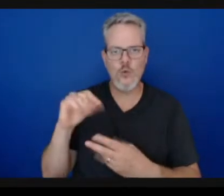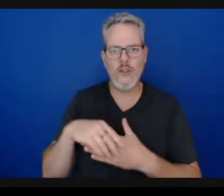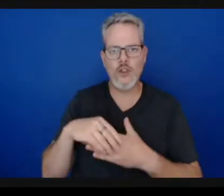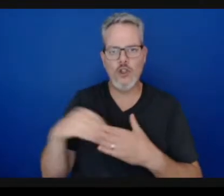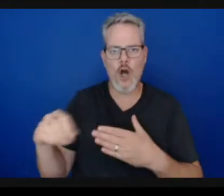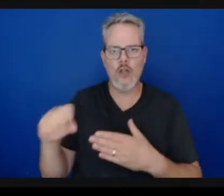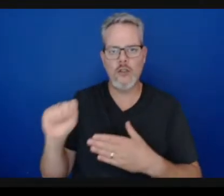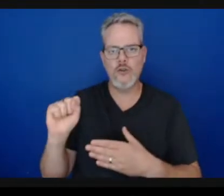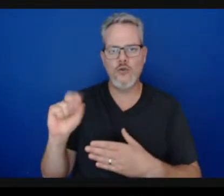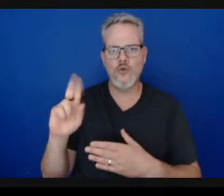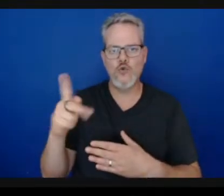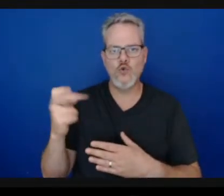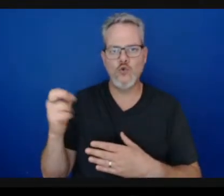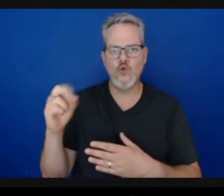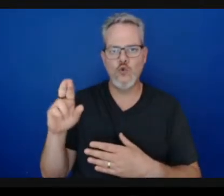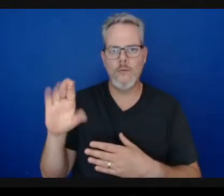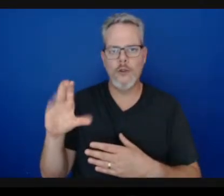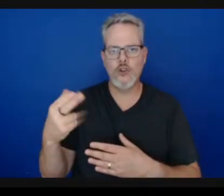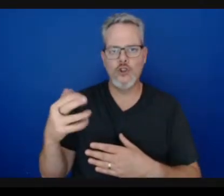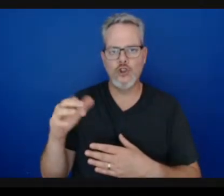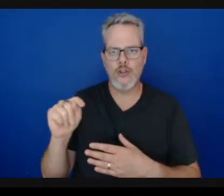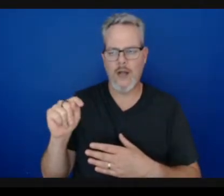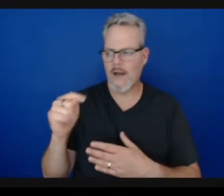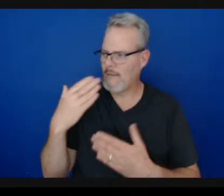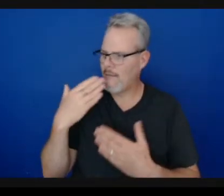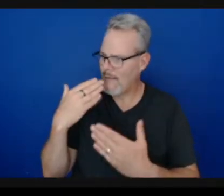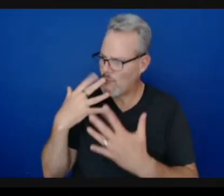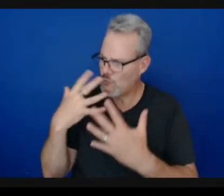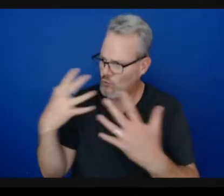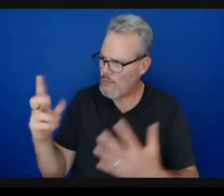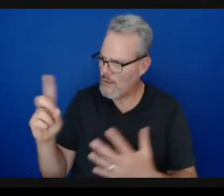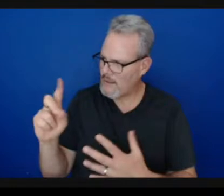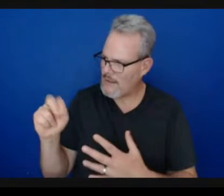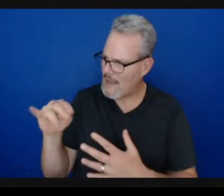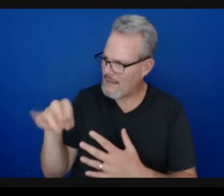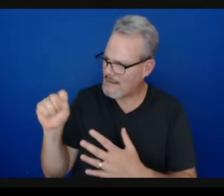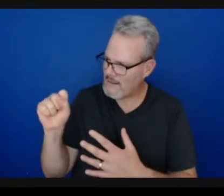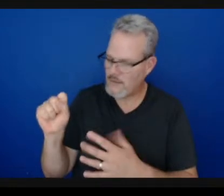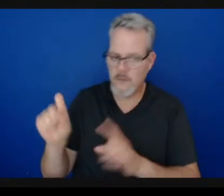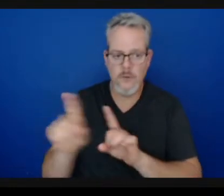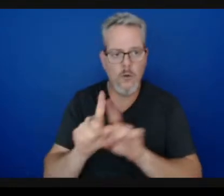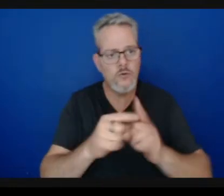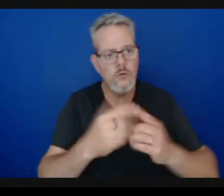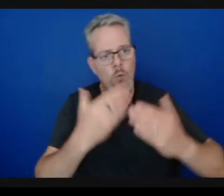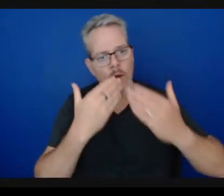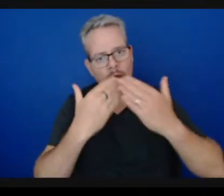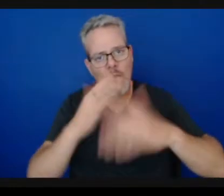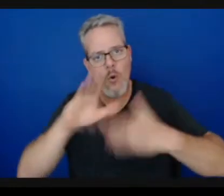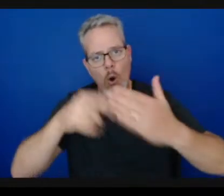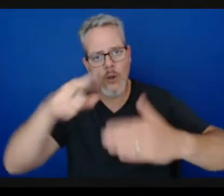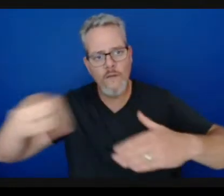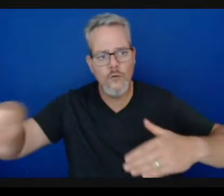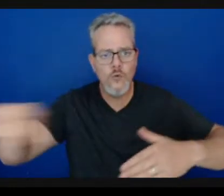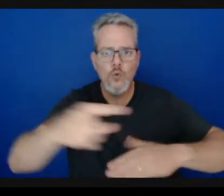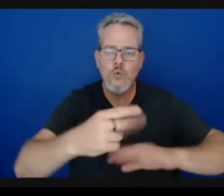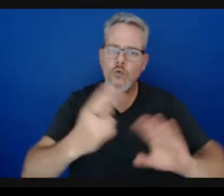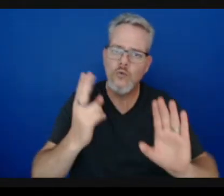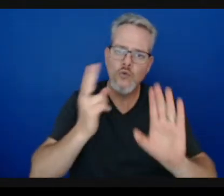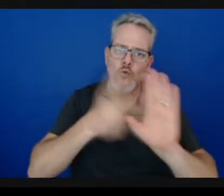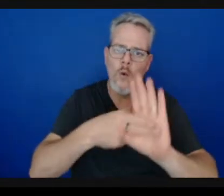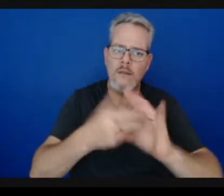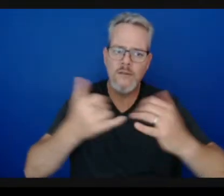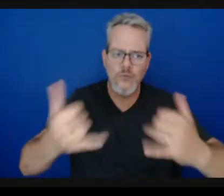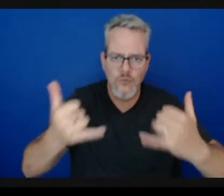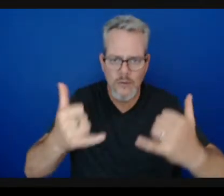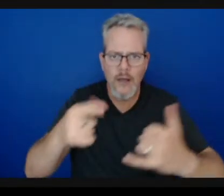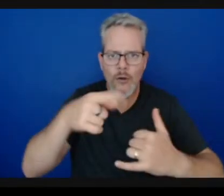Dennis. And yeah, we like to also thank everybody that tuned in today. Viewers like you help get this information